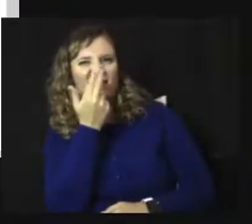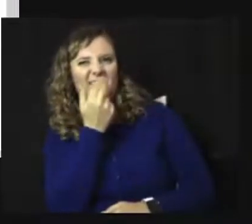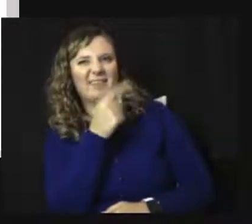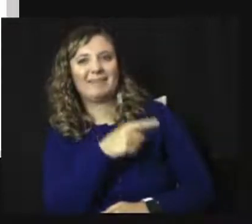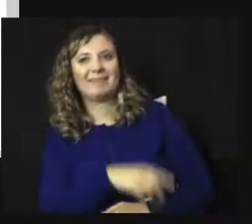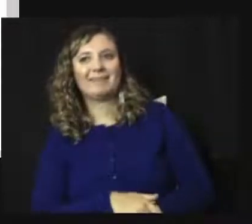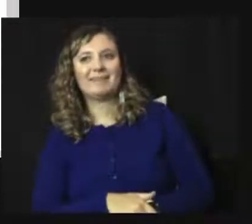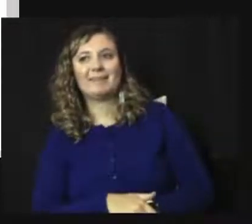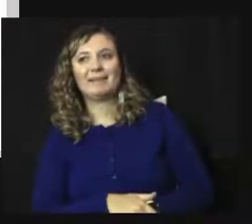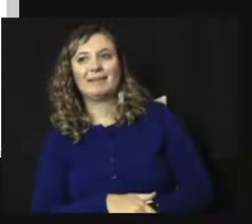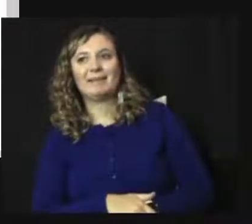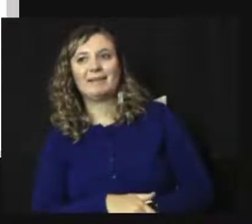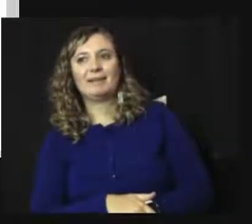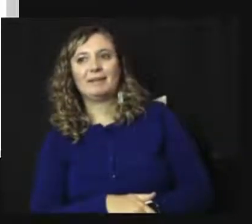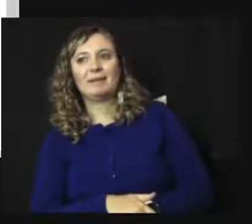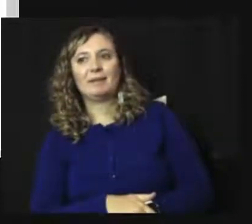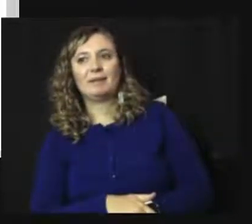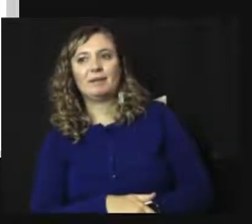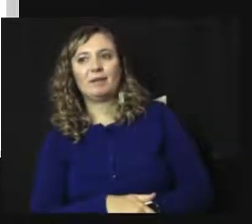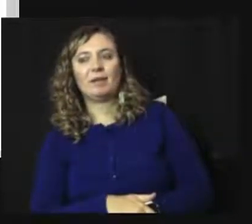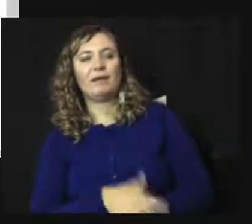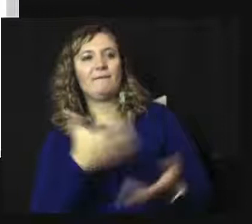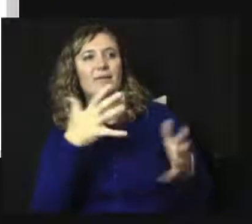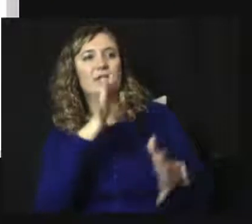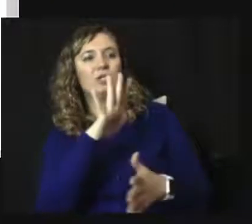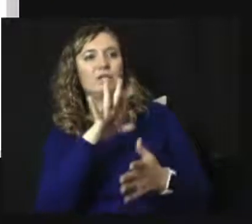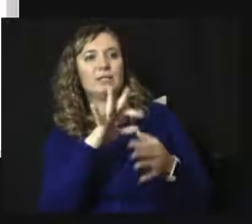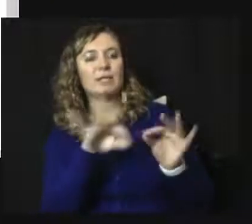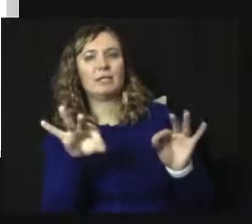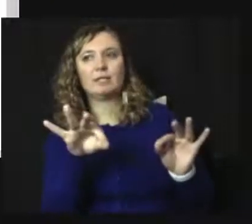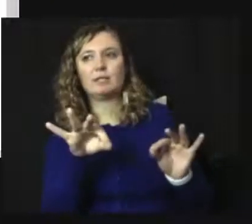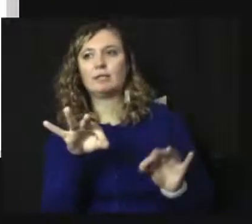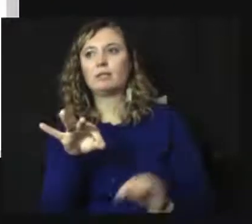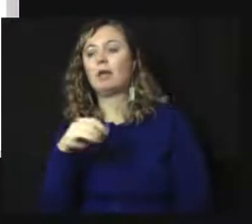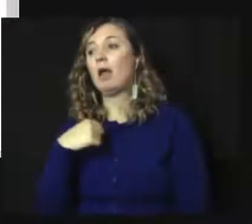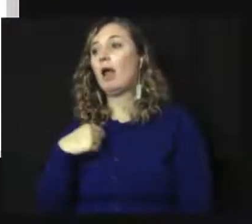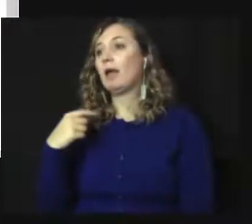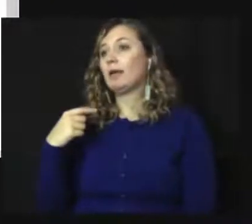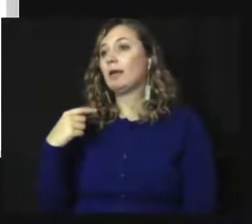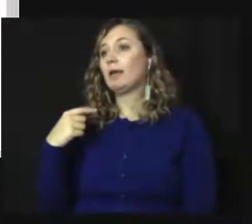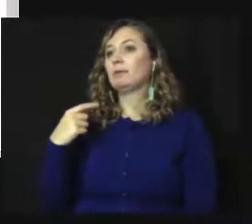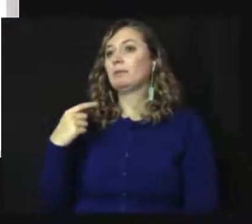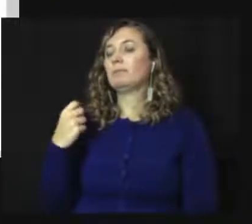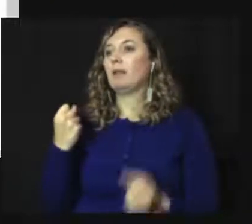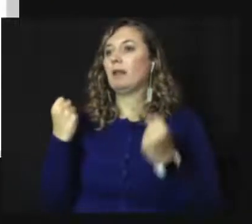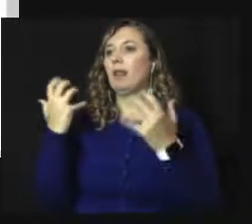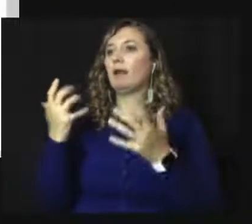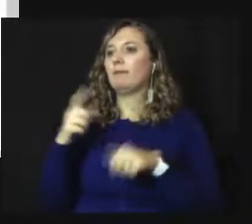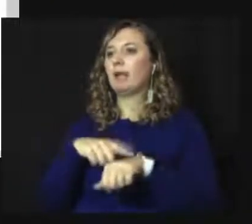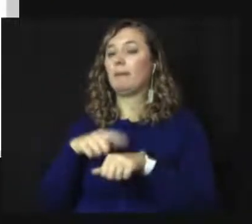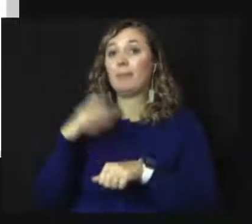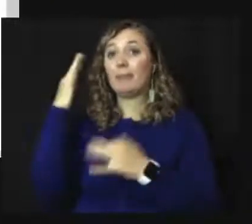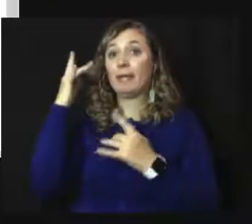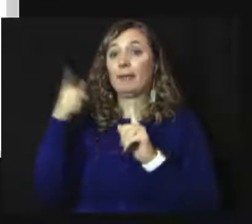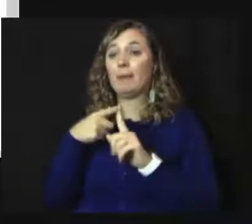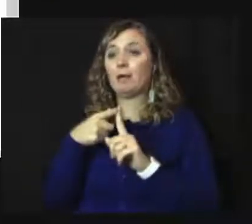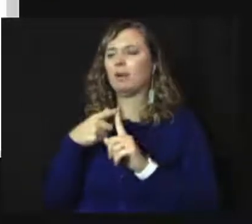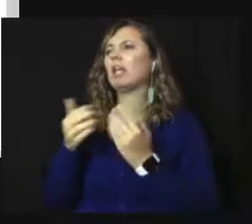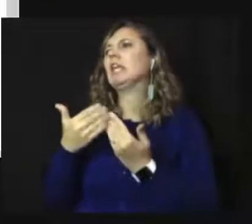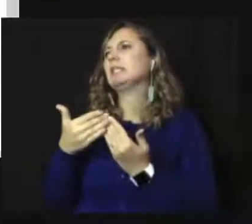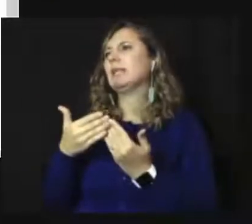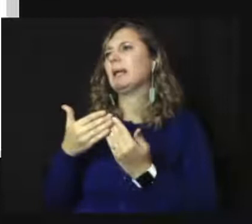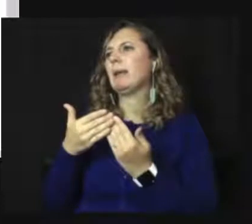Okay, finish the sentence. I spend a lot of time thinking about. Easy. Penguins. And Oh.